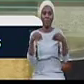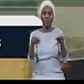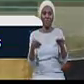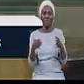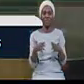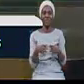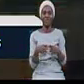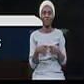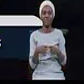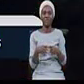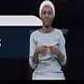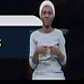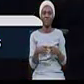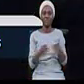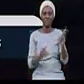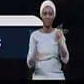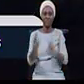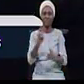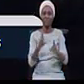he will restore to me